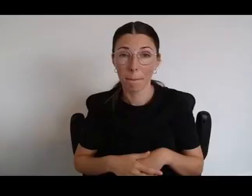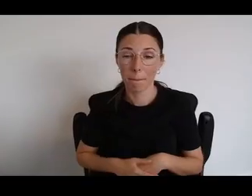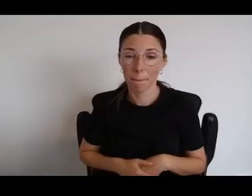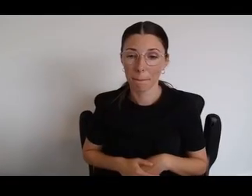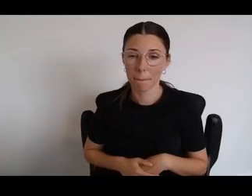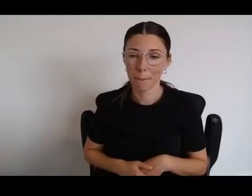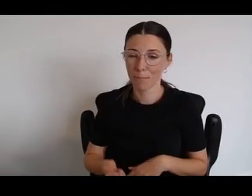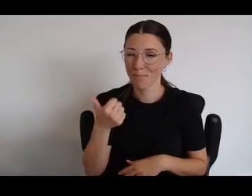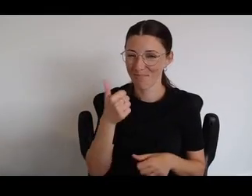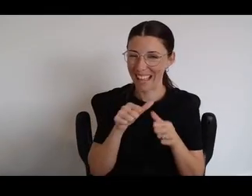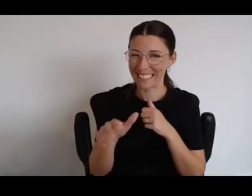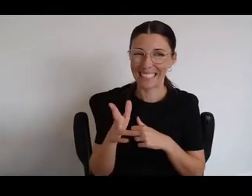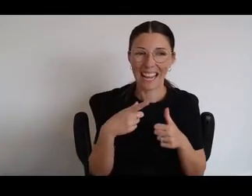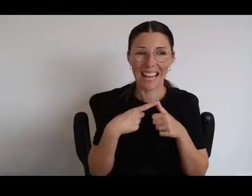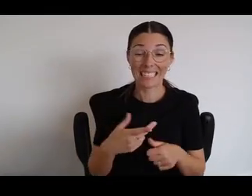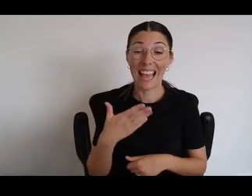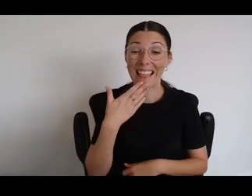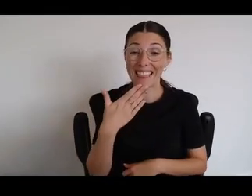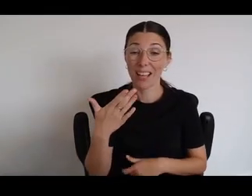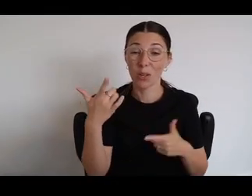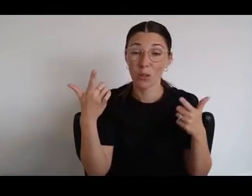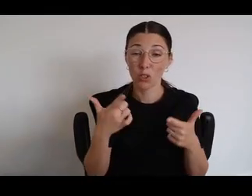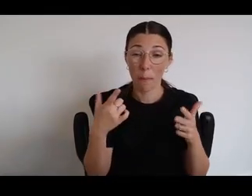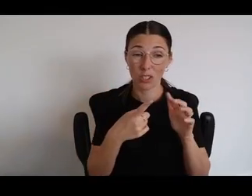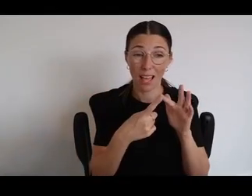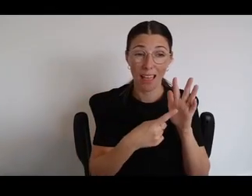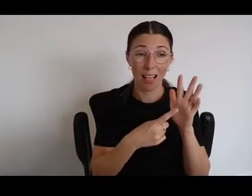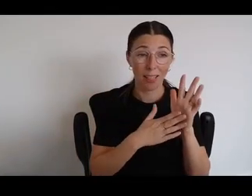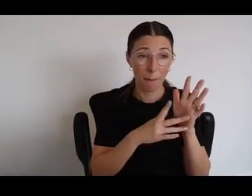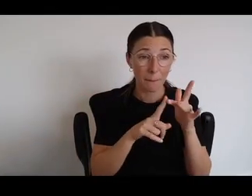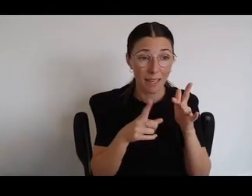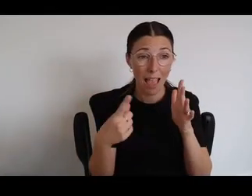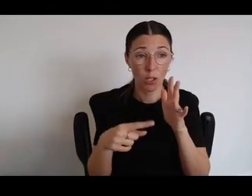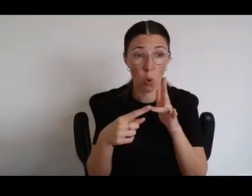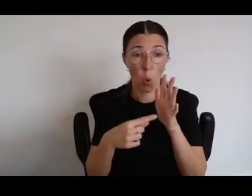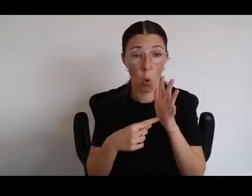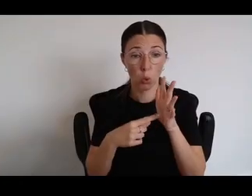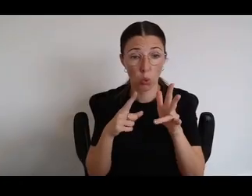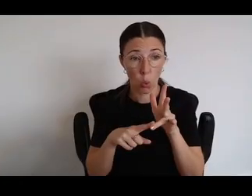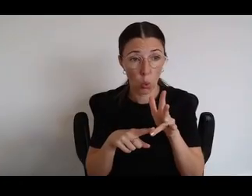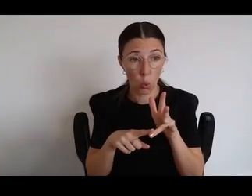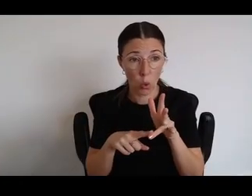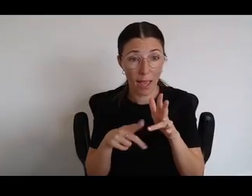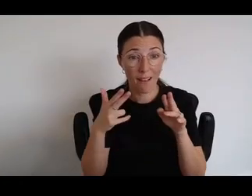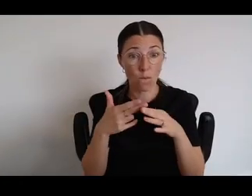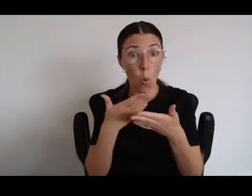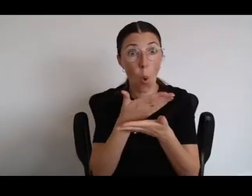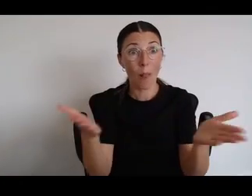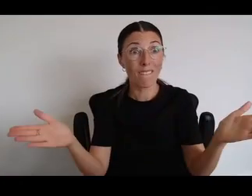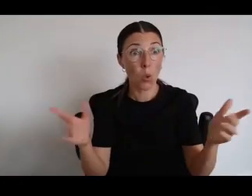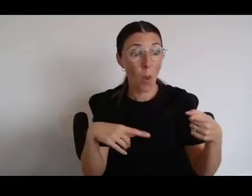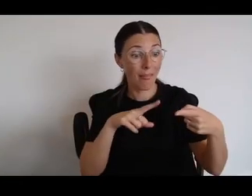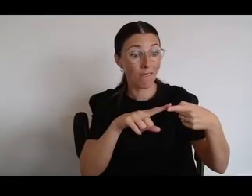Excellent answer. Thank you so much, Elmi and Otto. And here is for all of you. The first question: